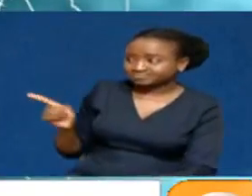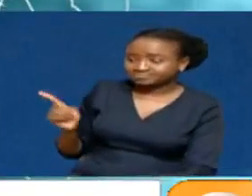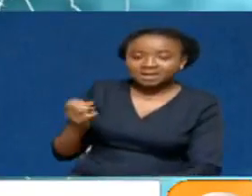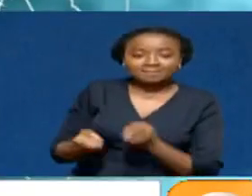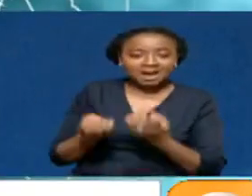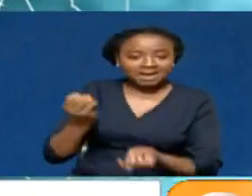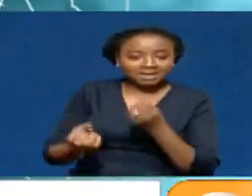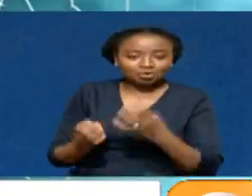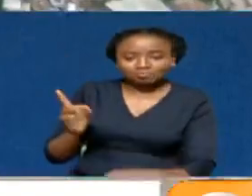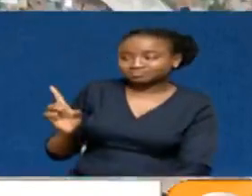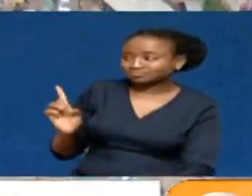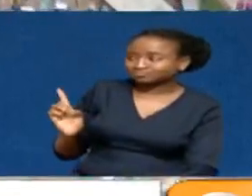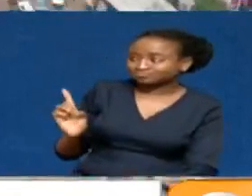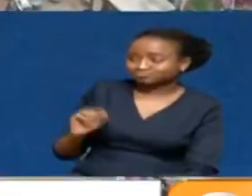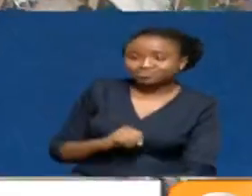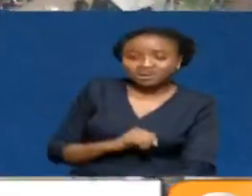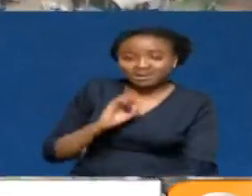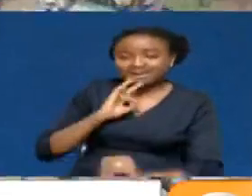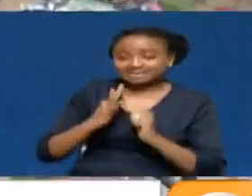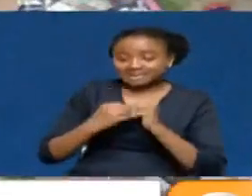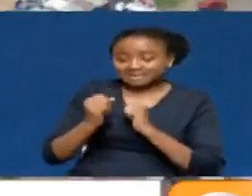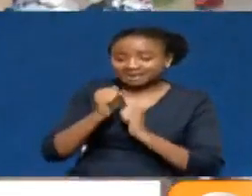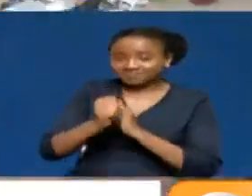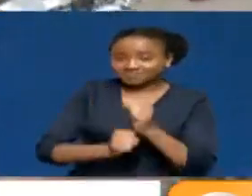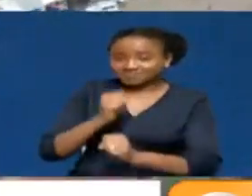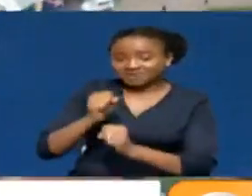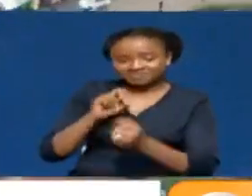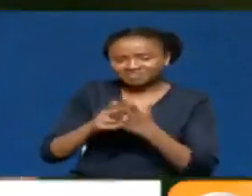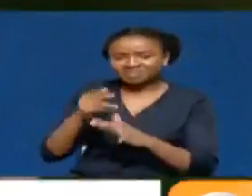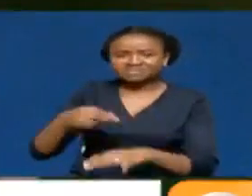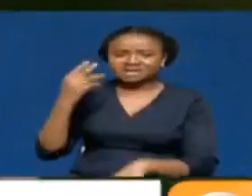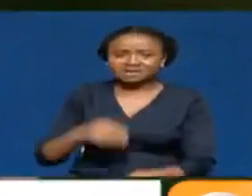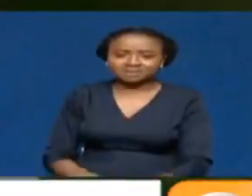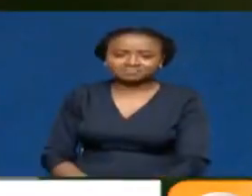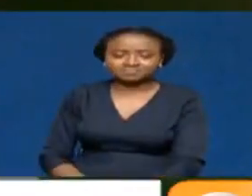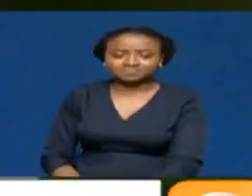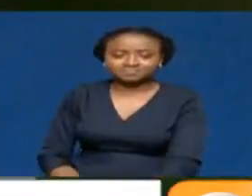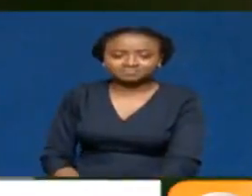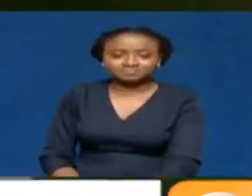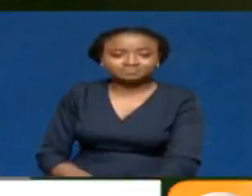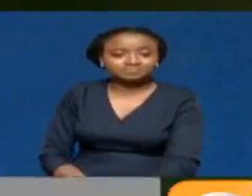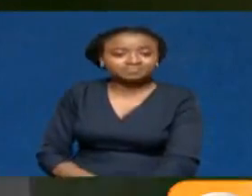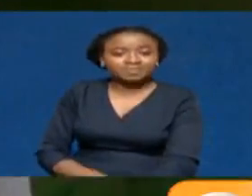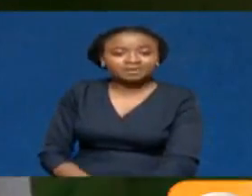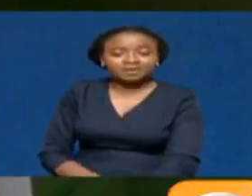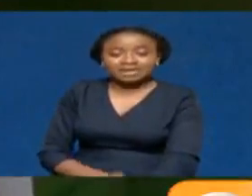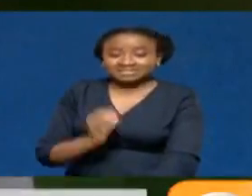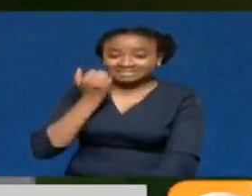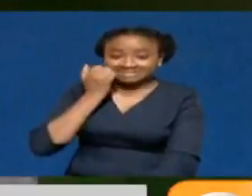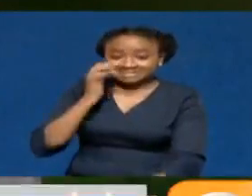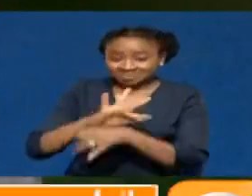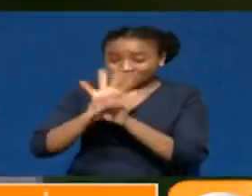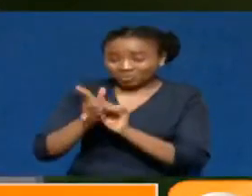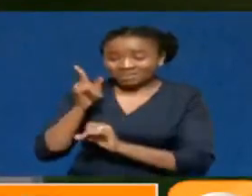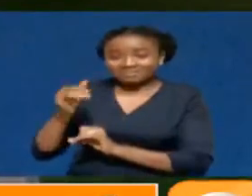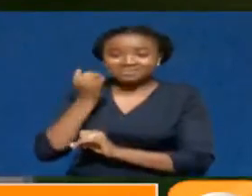1,572. And Baringo, 855, higher than 12 other counties. COVID-19 ni kero kubwa sana na